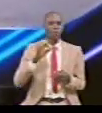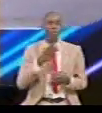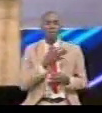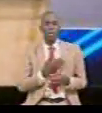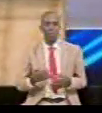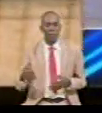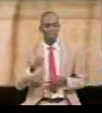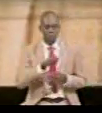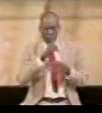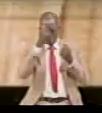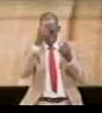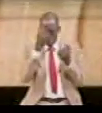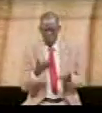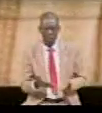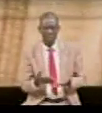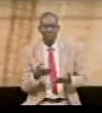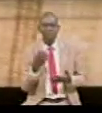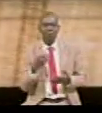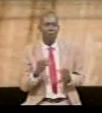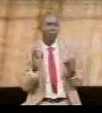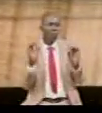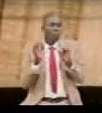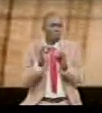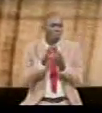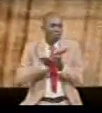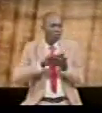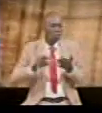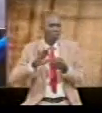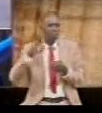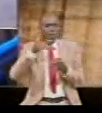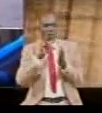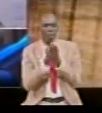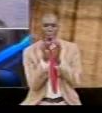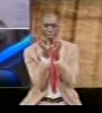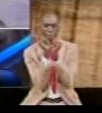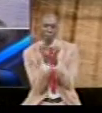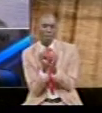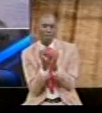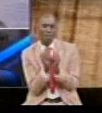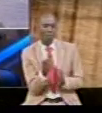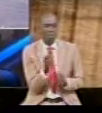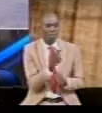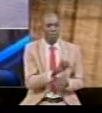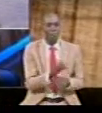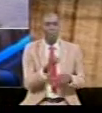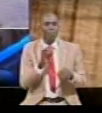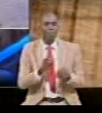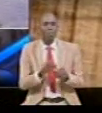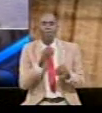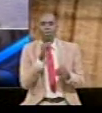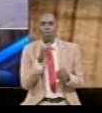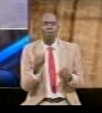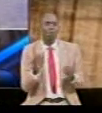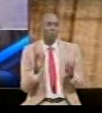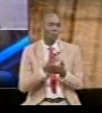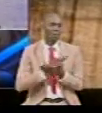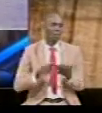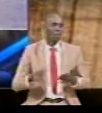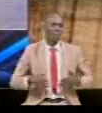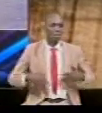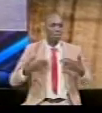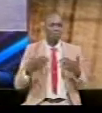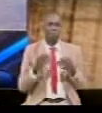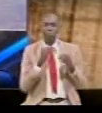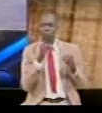come out. The unclean spirits that bound them in unclean lifestyle, unclean